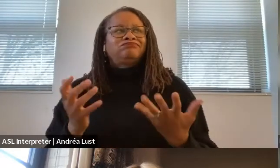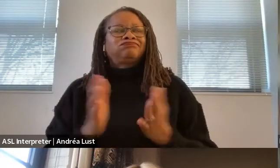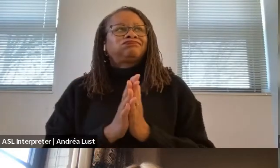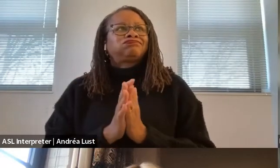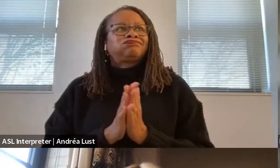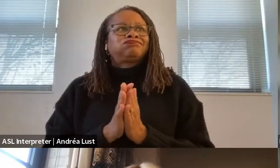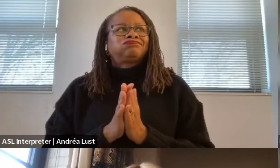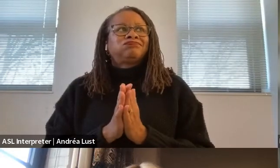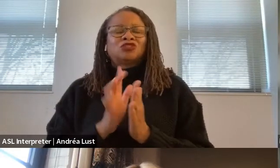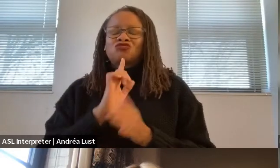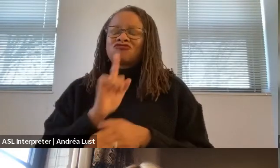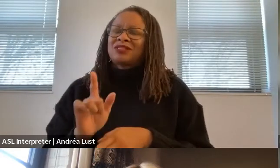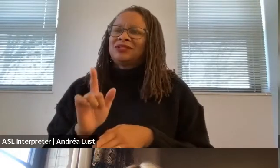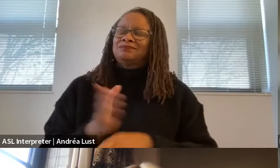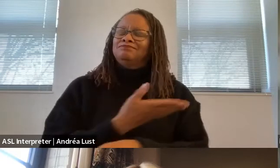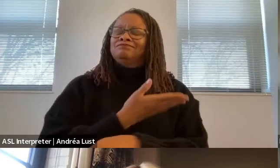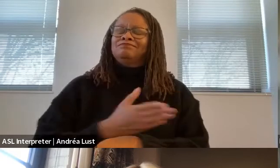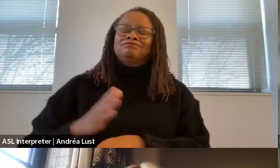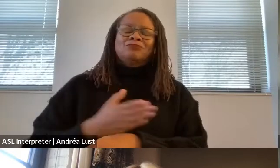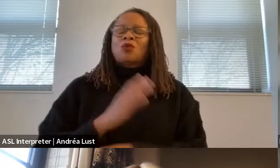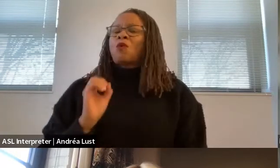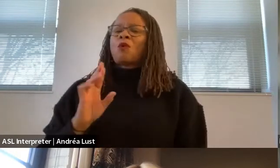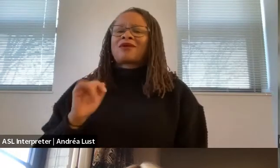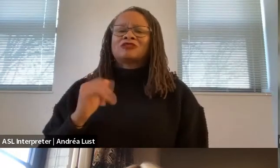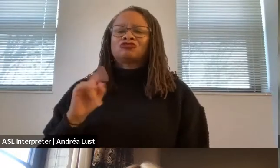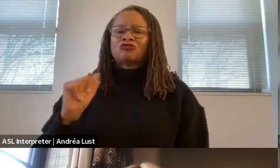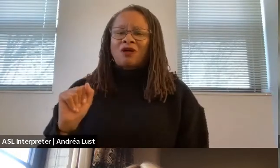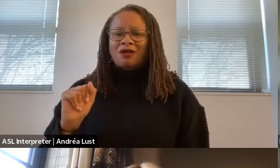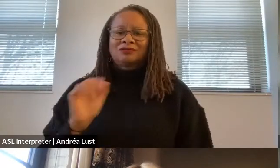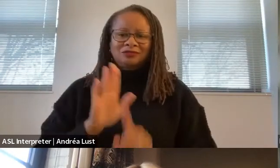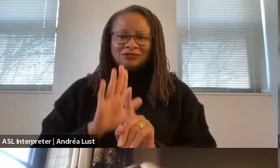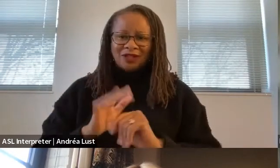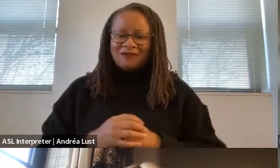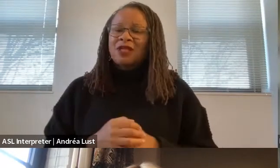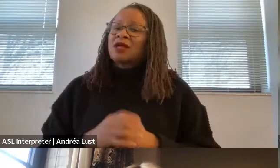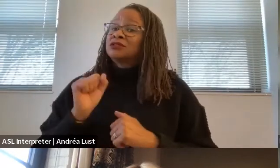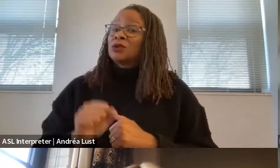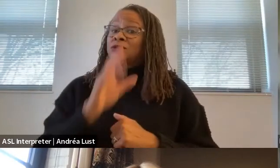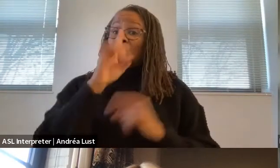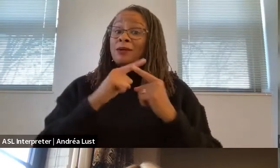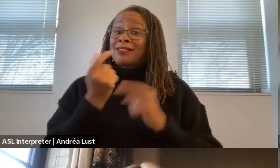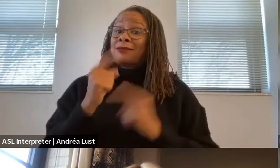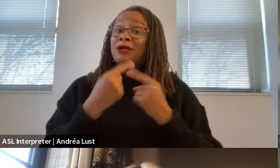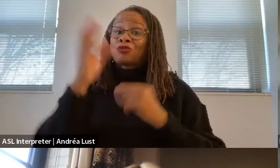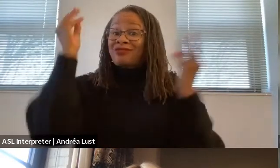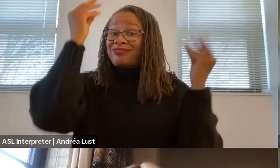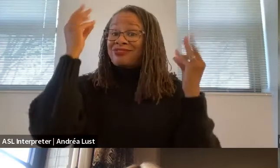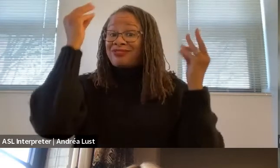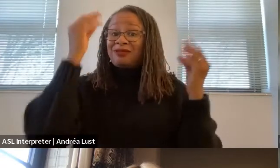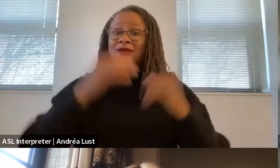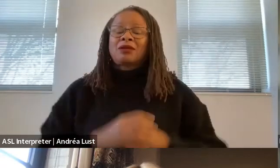an orchestra of its own. And so if you can talk a little bit about your thinking in terms